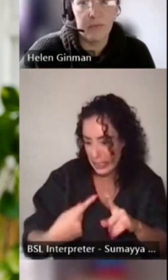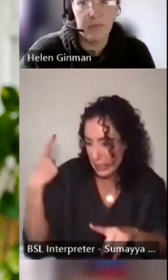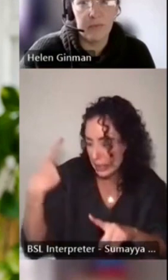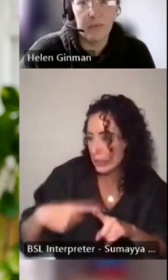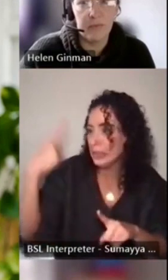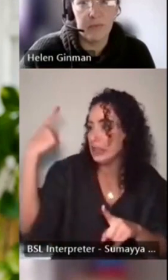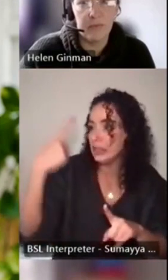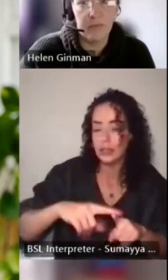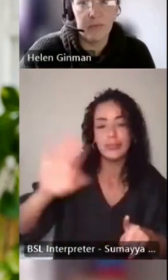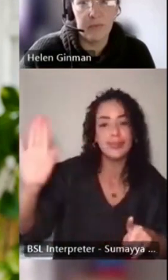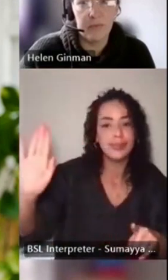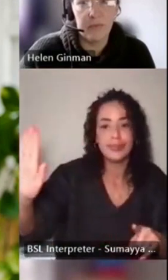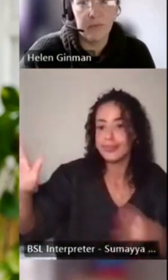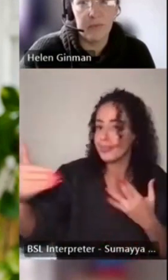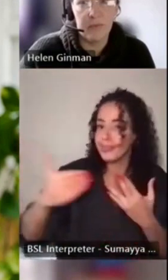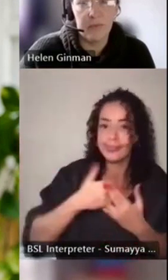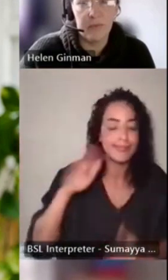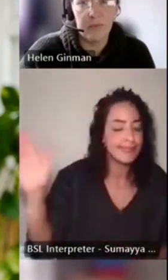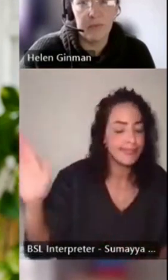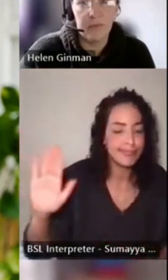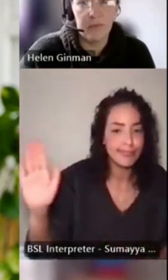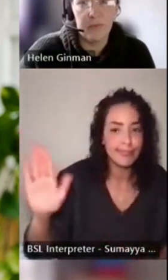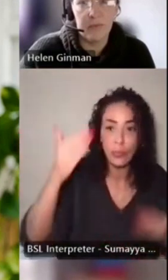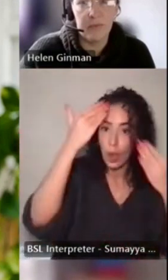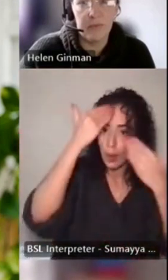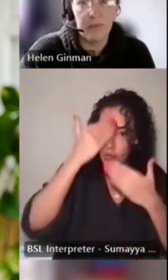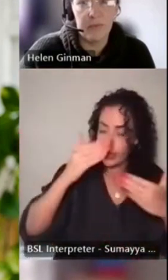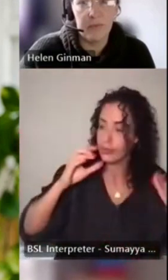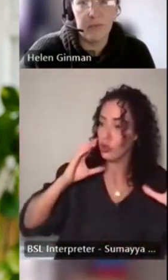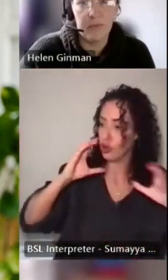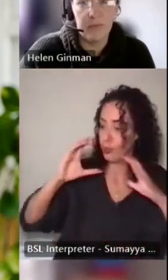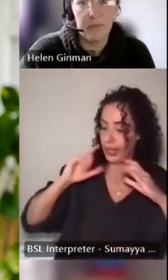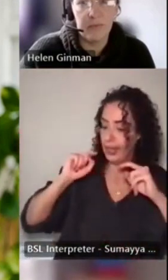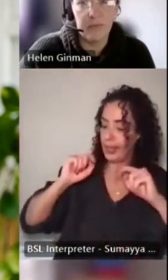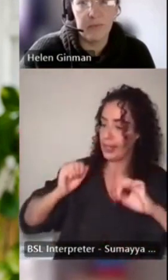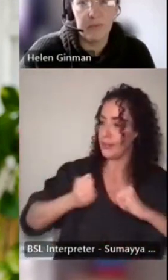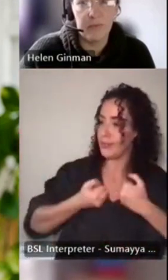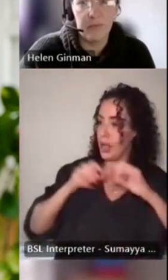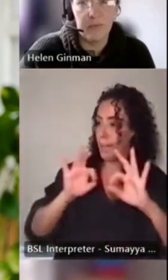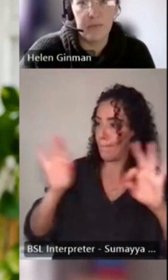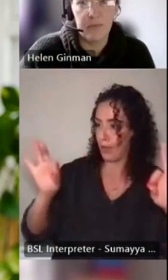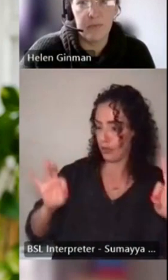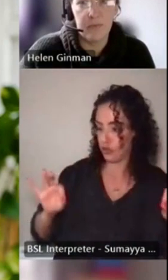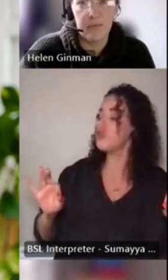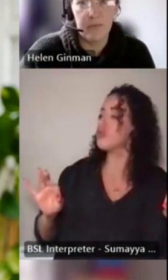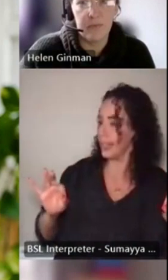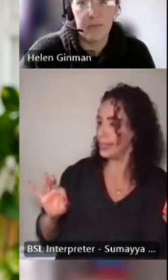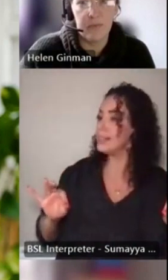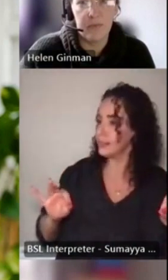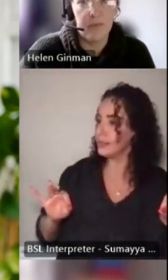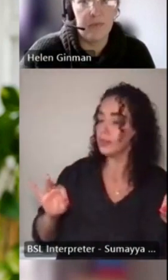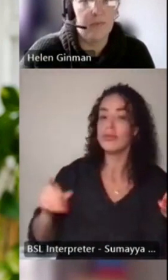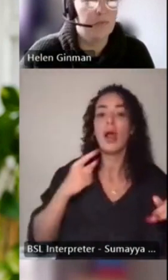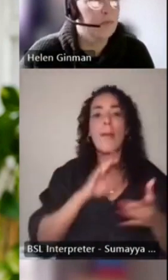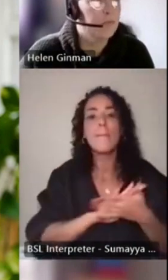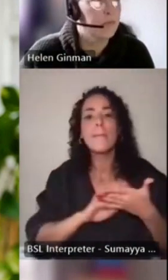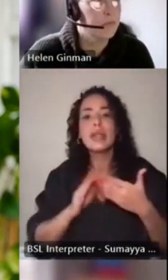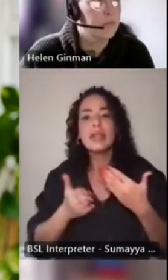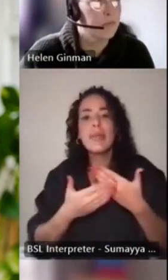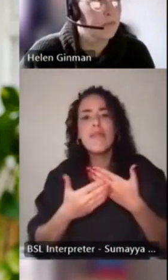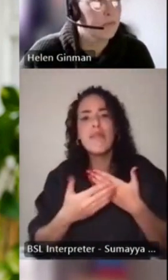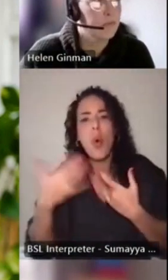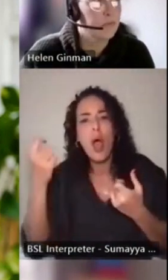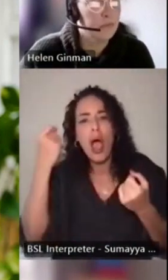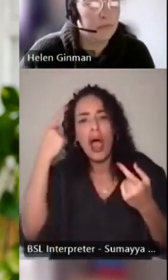her productivity. By respectfully communicating her boundaries, Sarah fosters a more understanding and supportive work